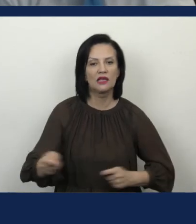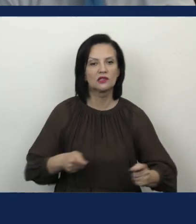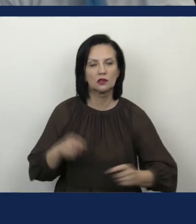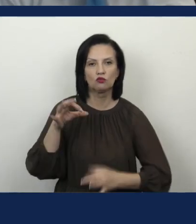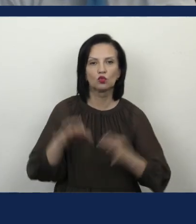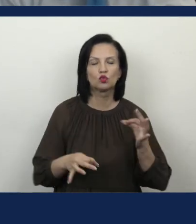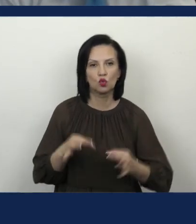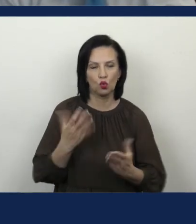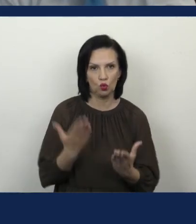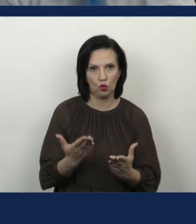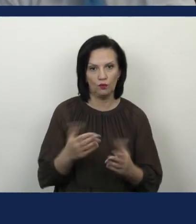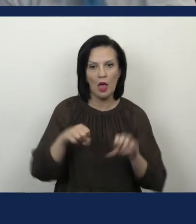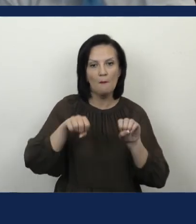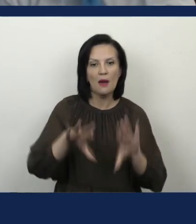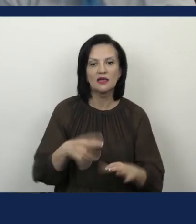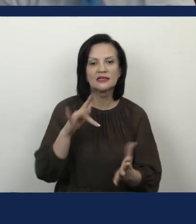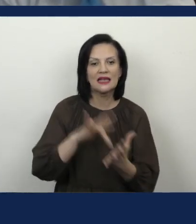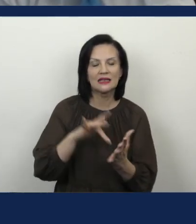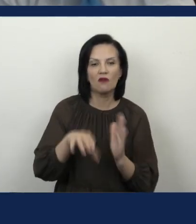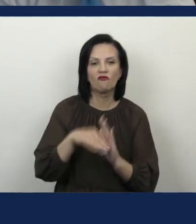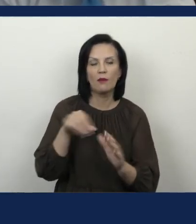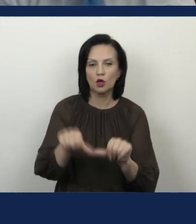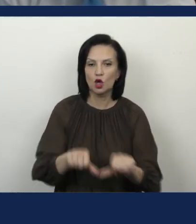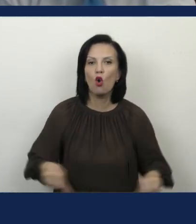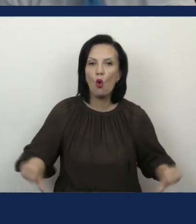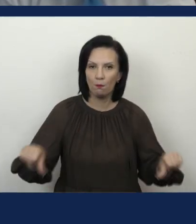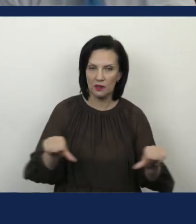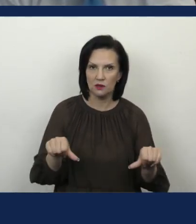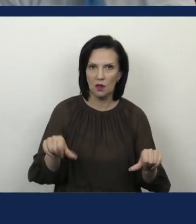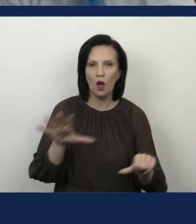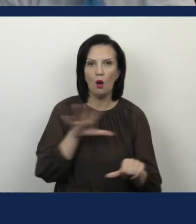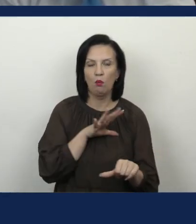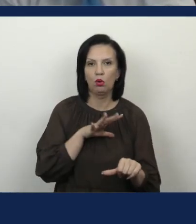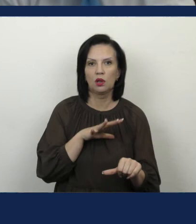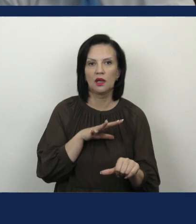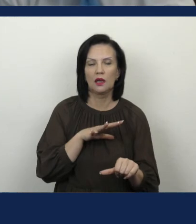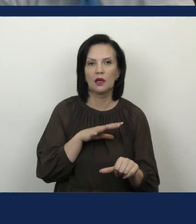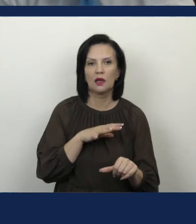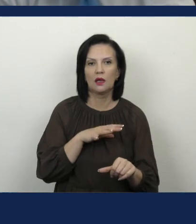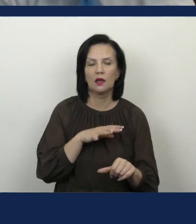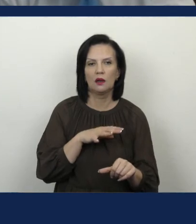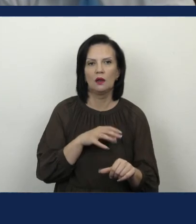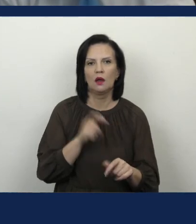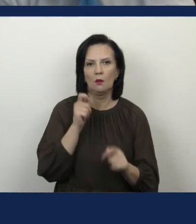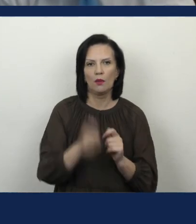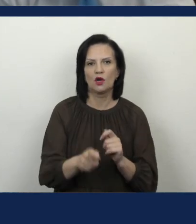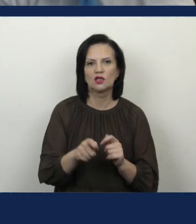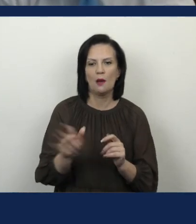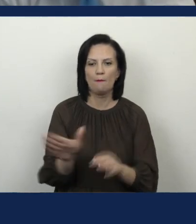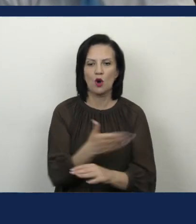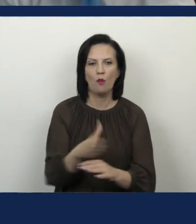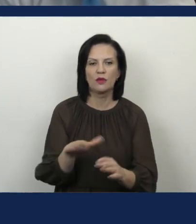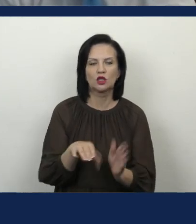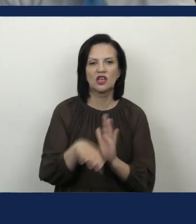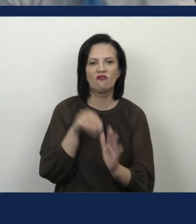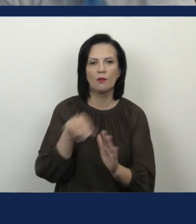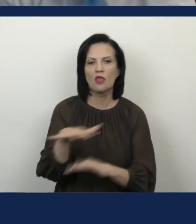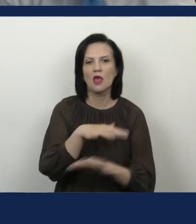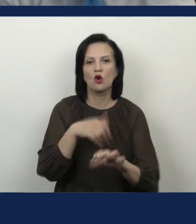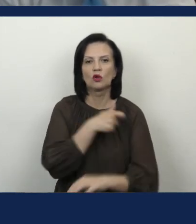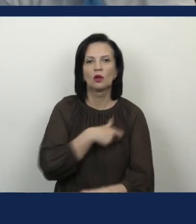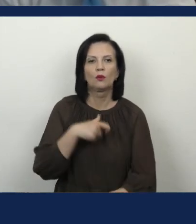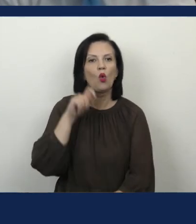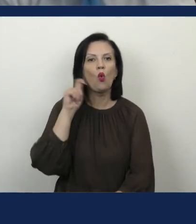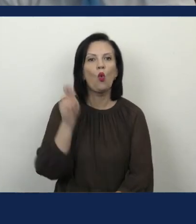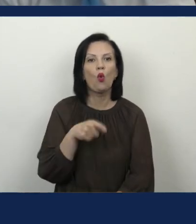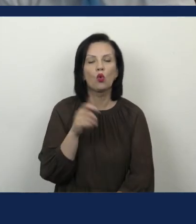the practice of the 8th Court of Appeal. With a resolution of the Central Election Commission, an interim